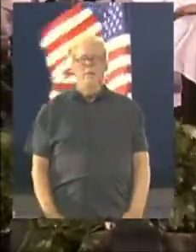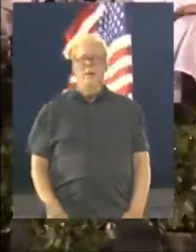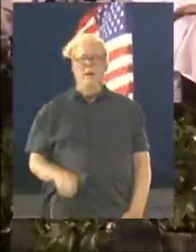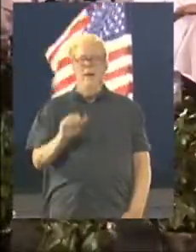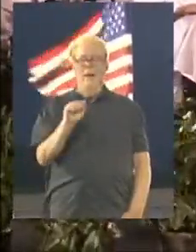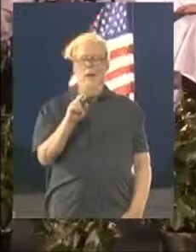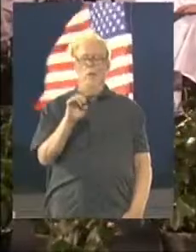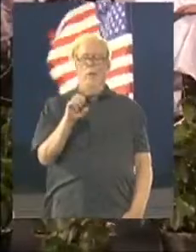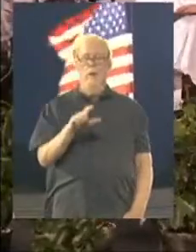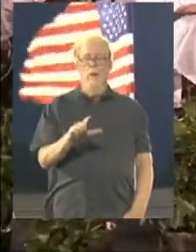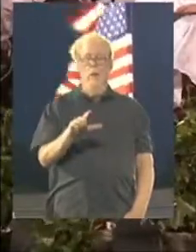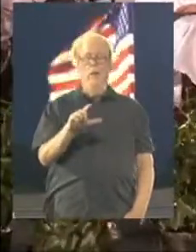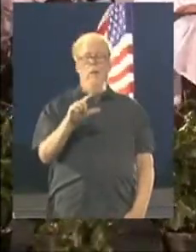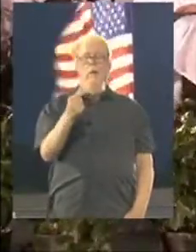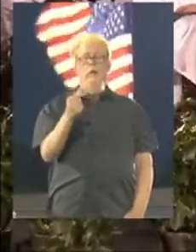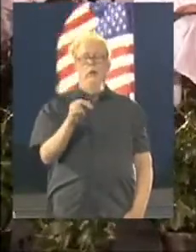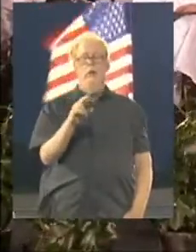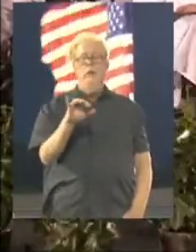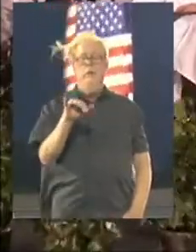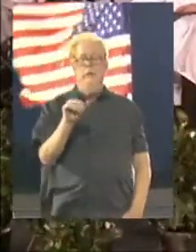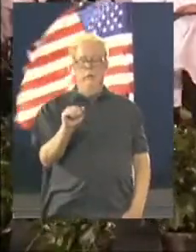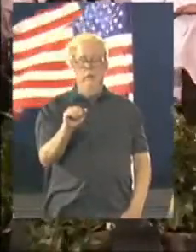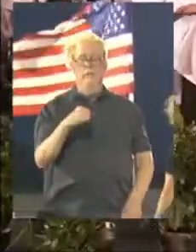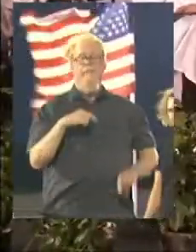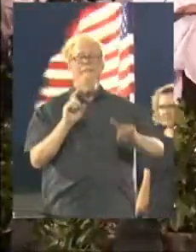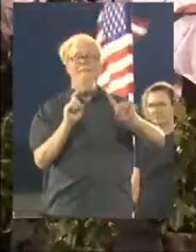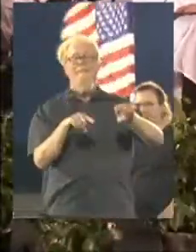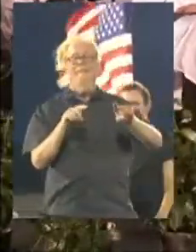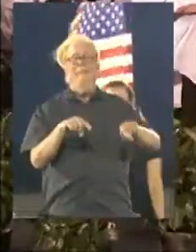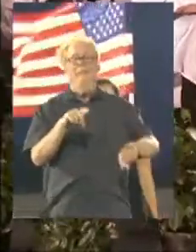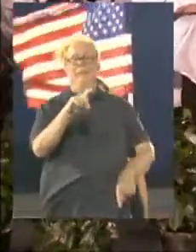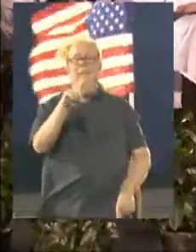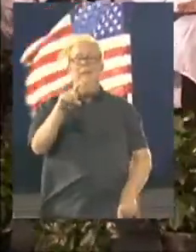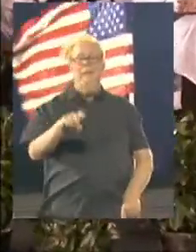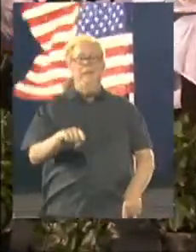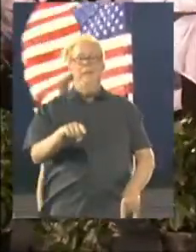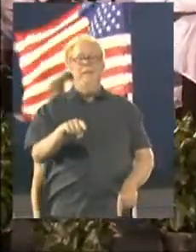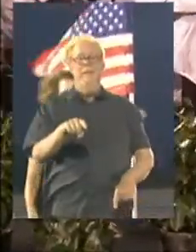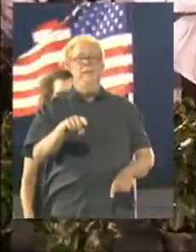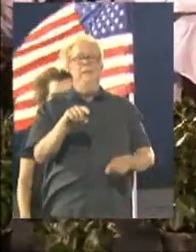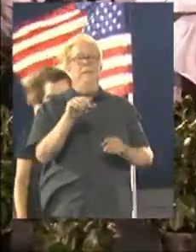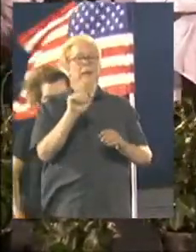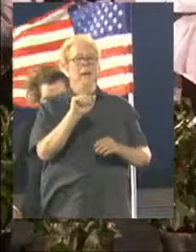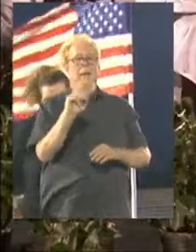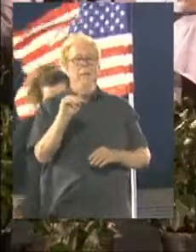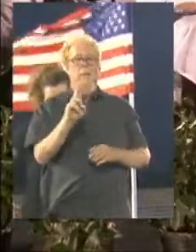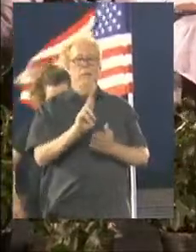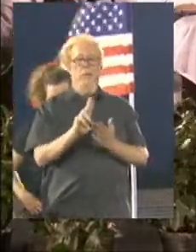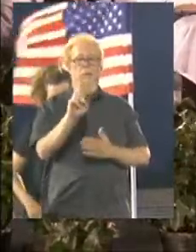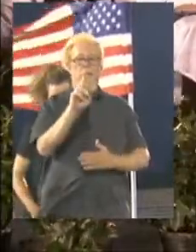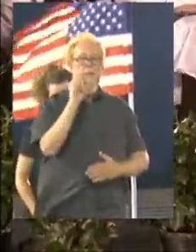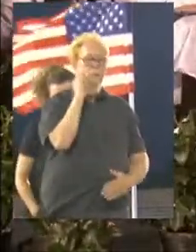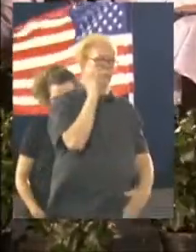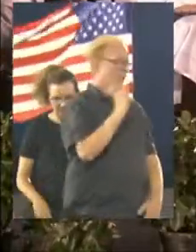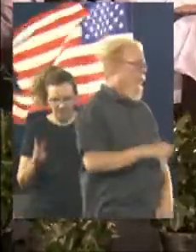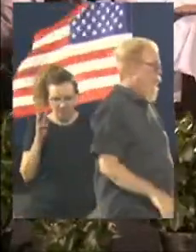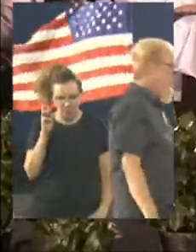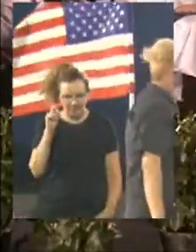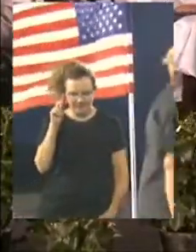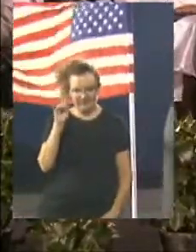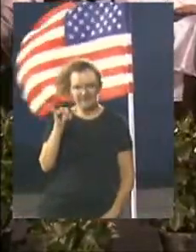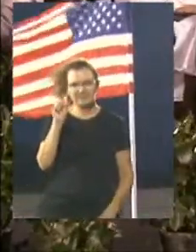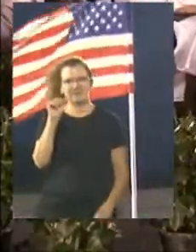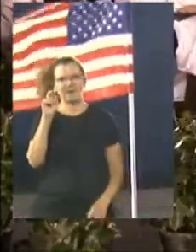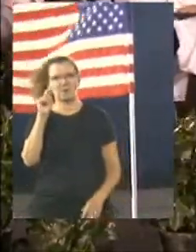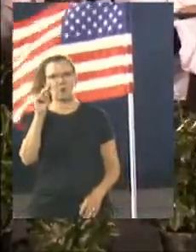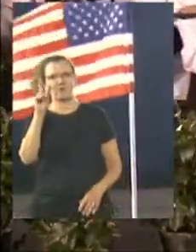Ariel Melissa Garcia will be attending Texas A&M University, San Antonio. Wendy